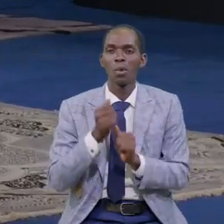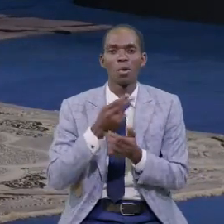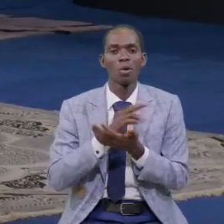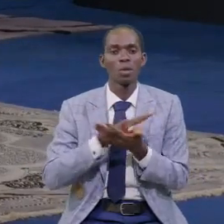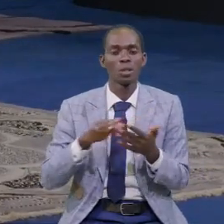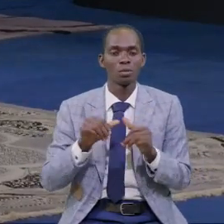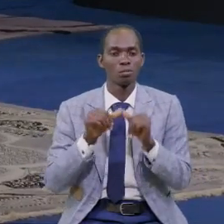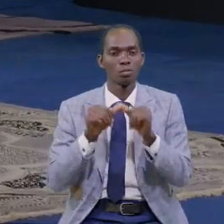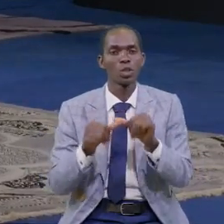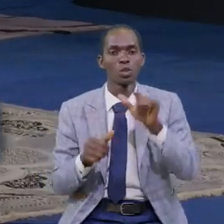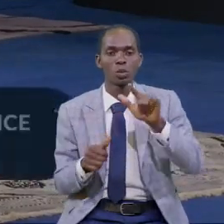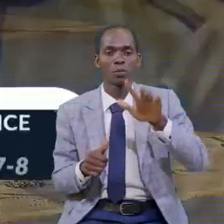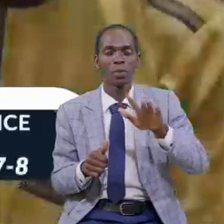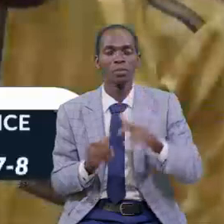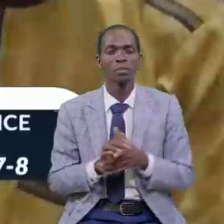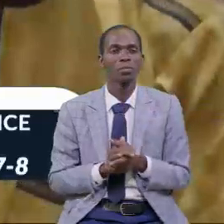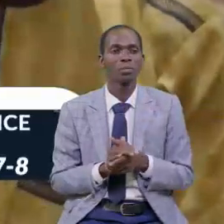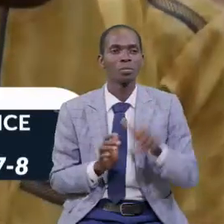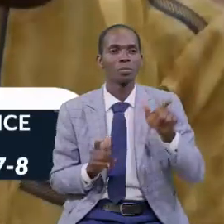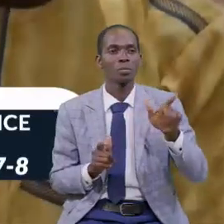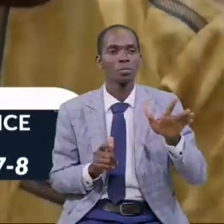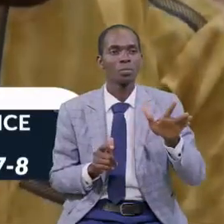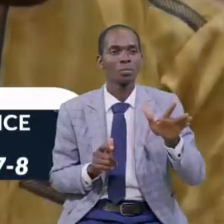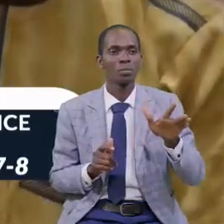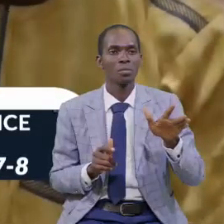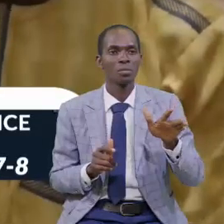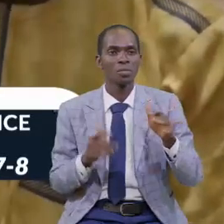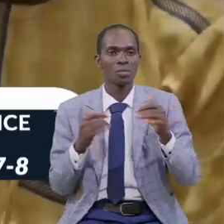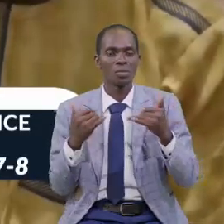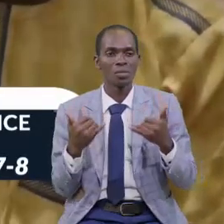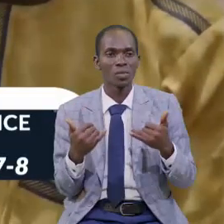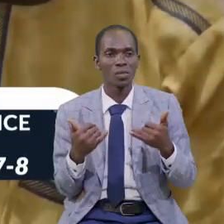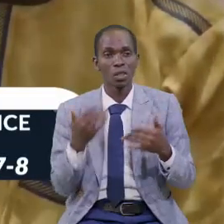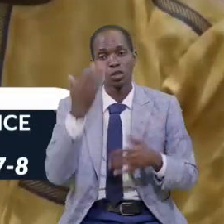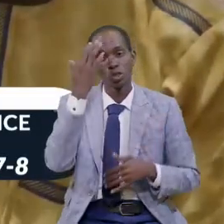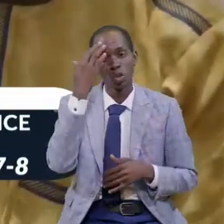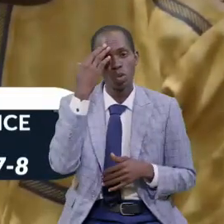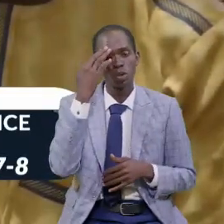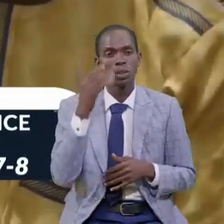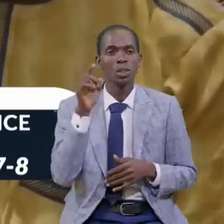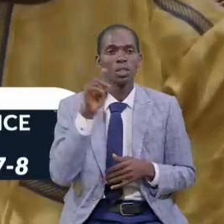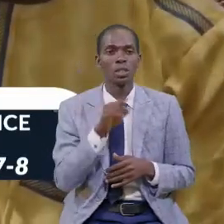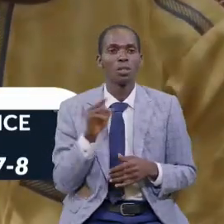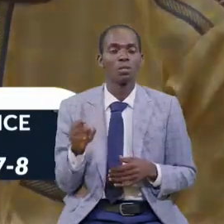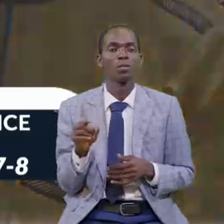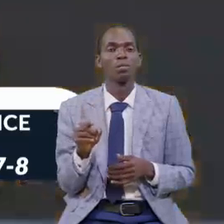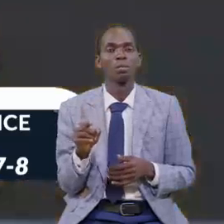verse 25, it says, know therefore